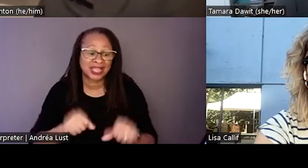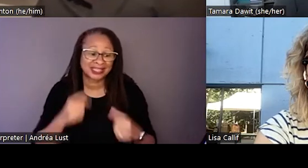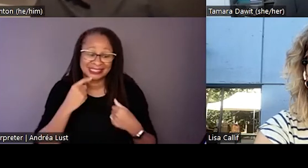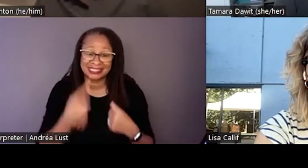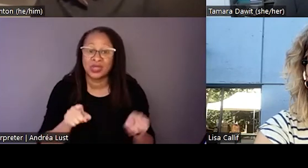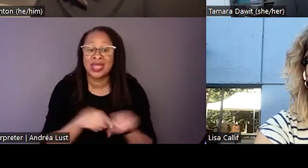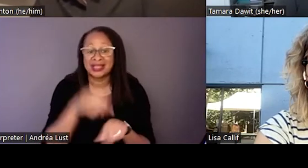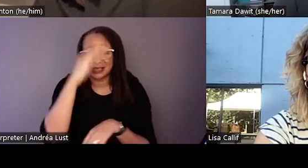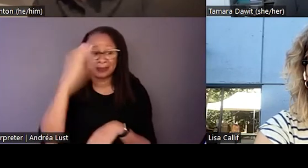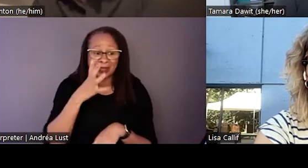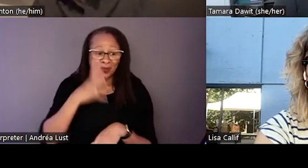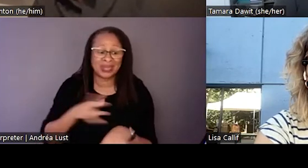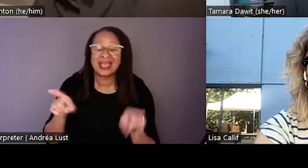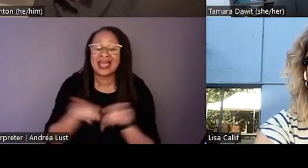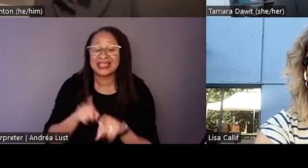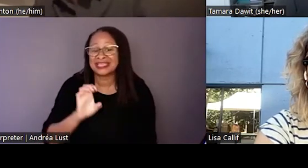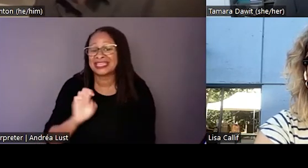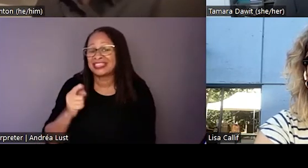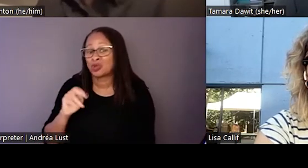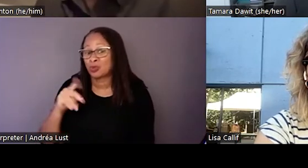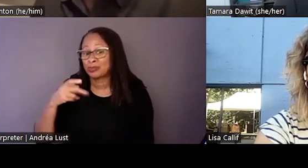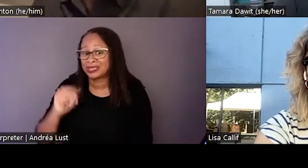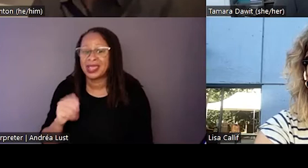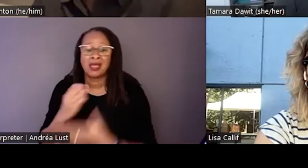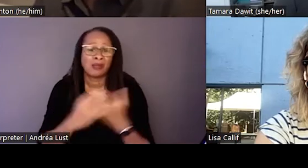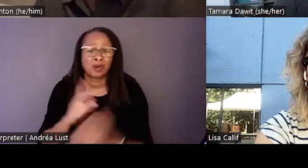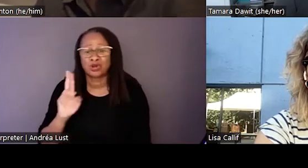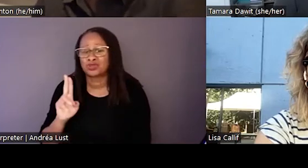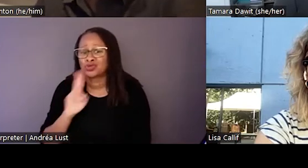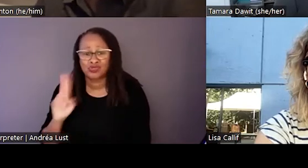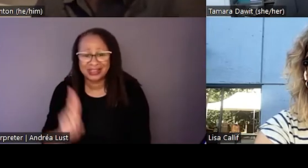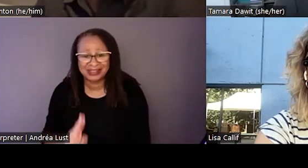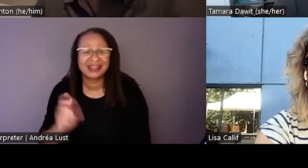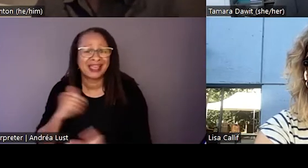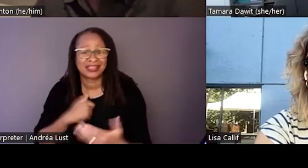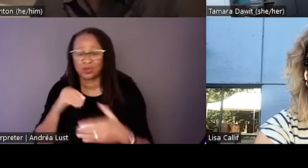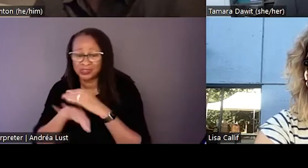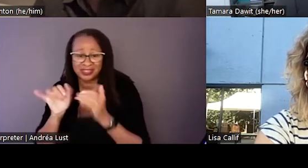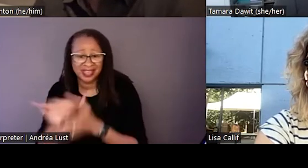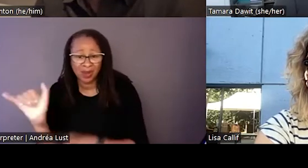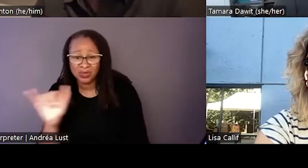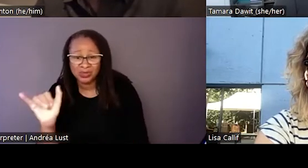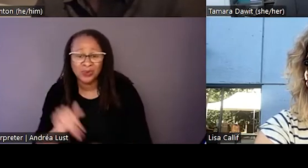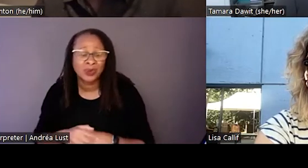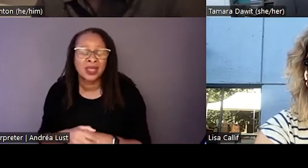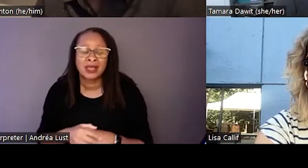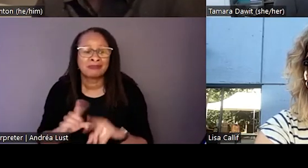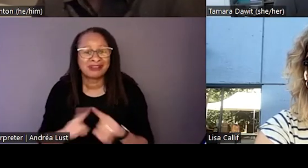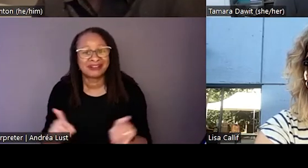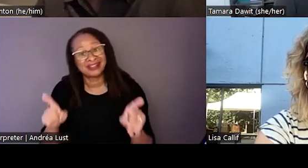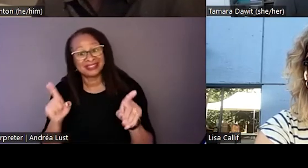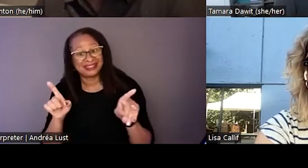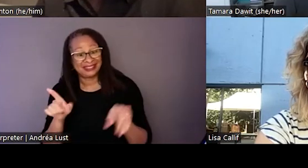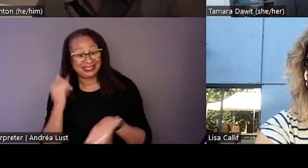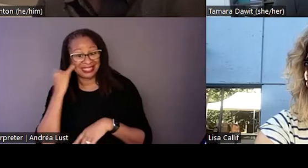a Black woman, as an Ethiopian. I'm also part Ukrainian. I can dig into that if I want to. But I think it's just this idea that we